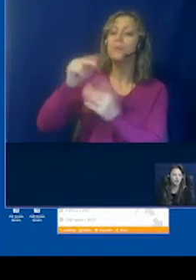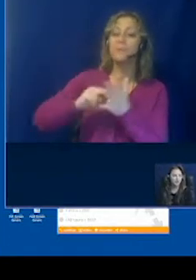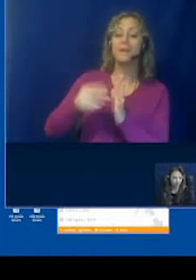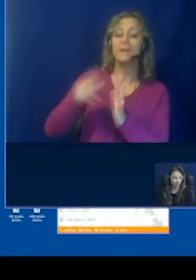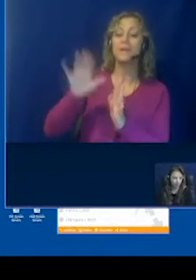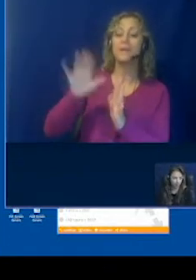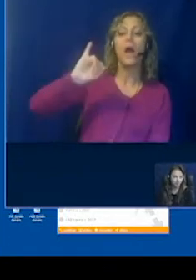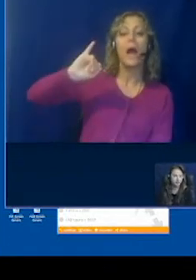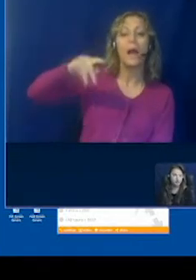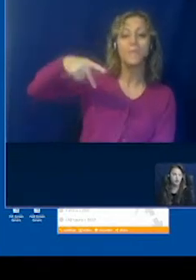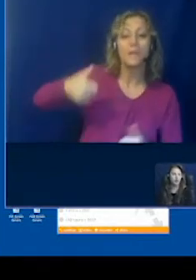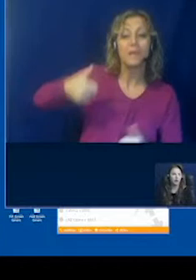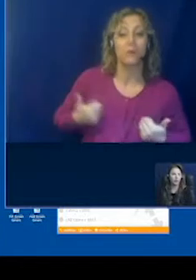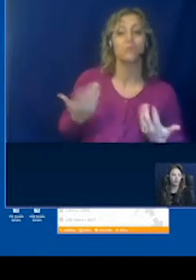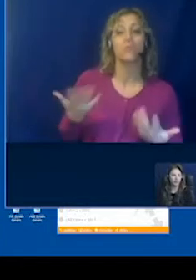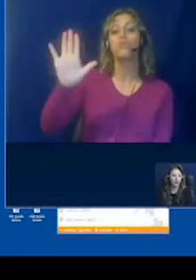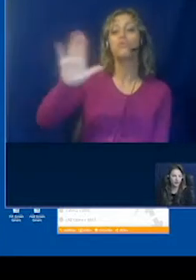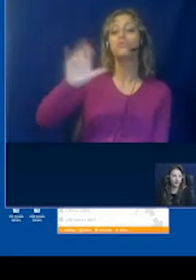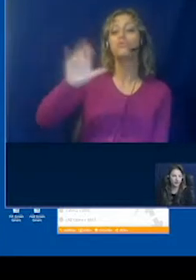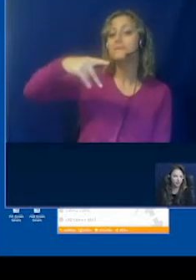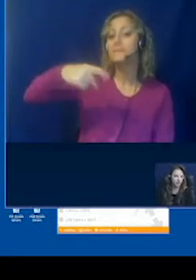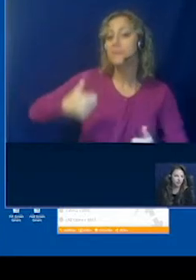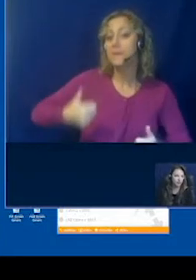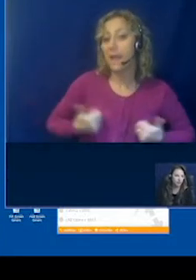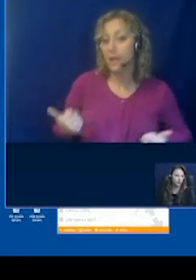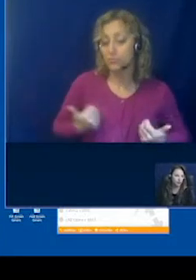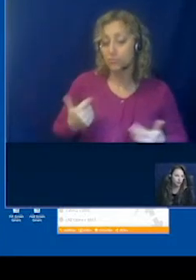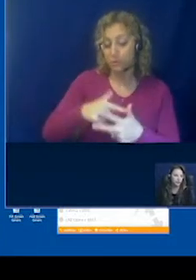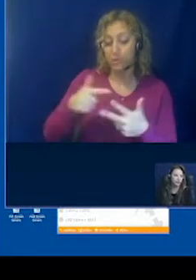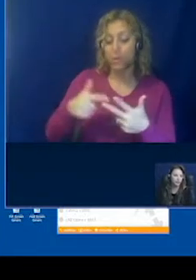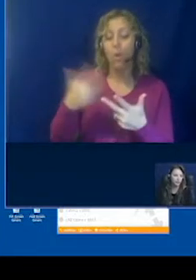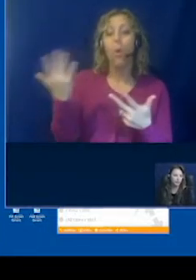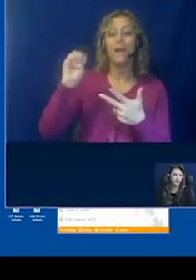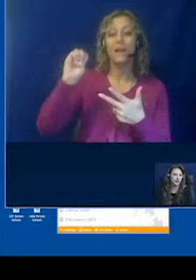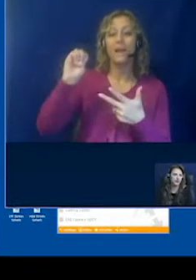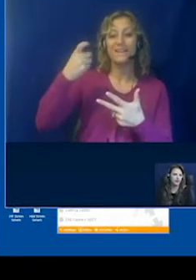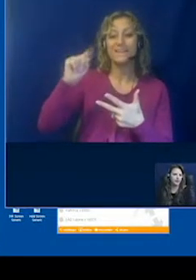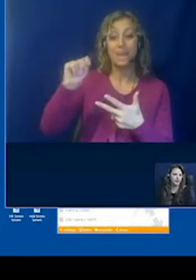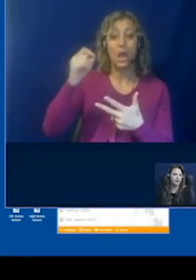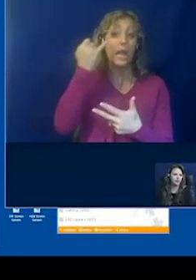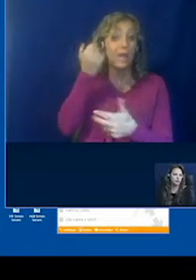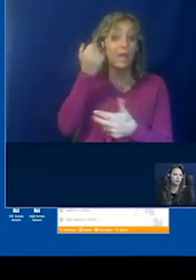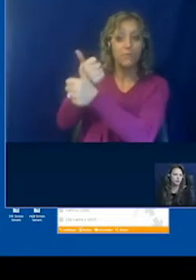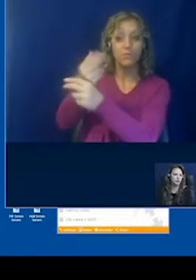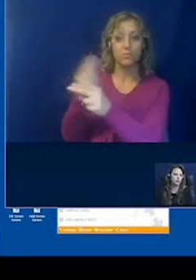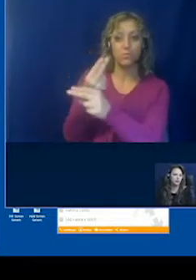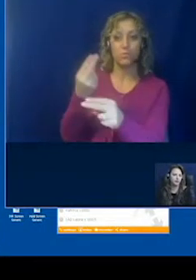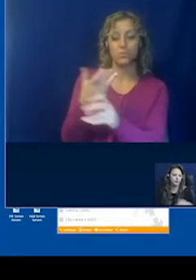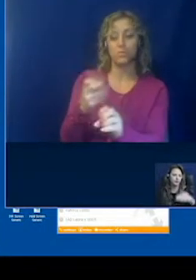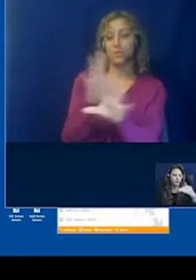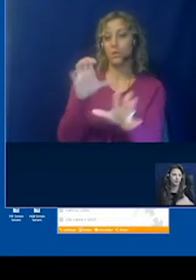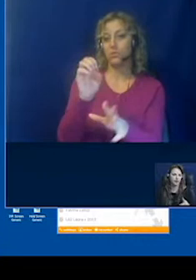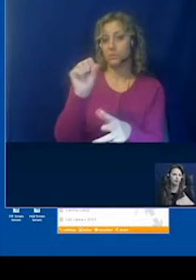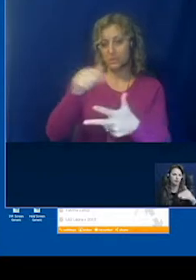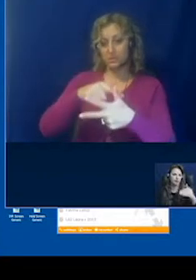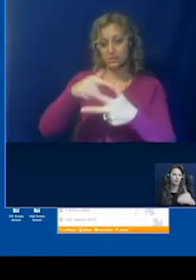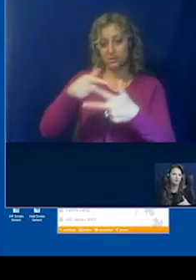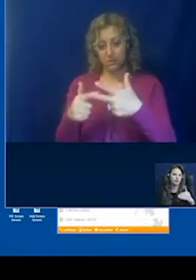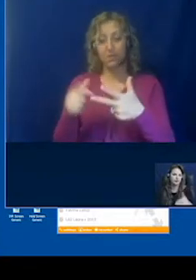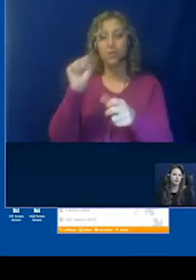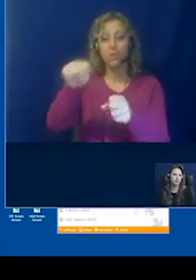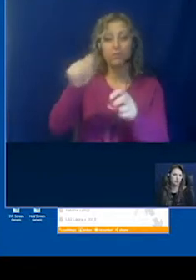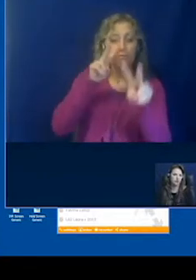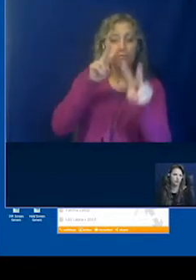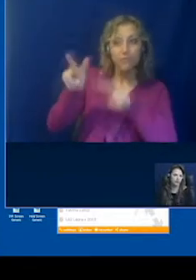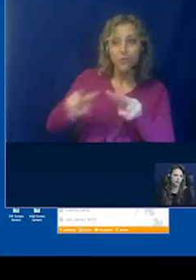their SIP address, or their extension for ClearC, and then you can view their